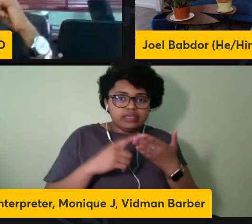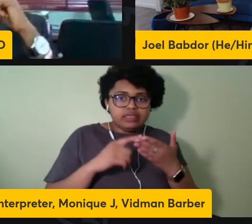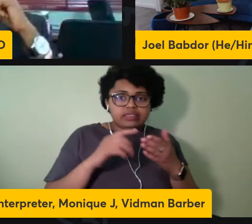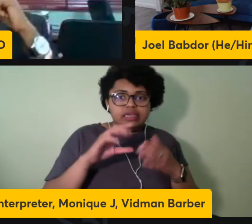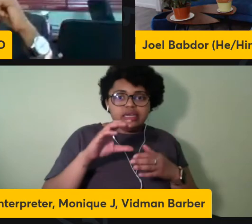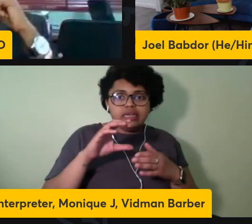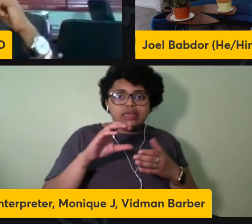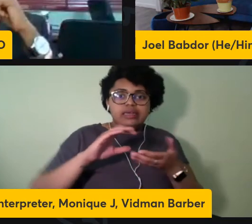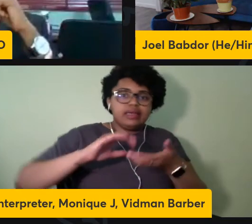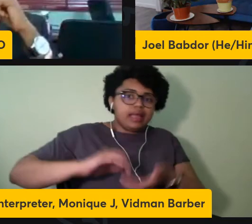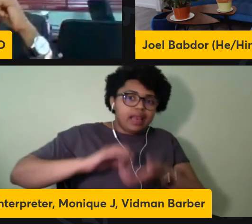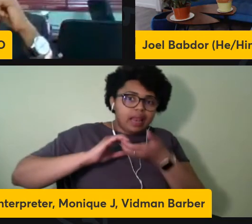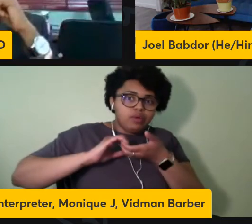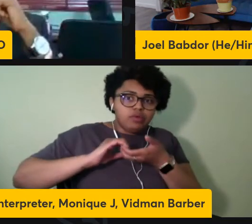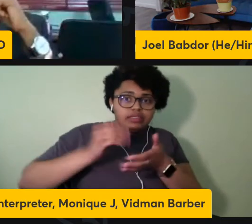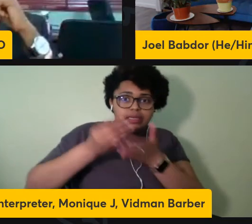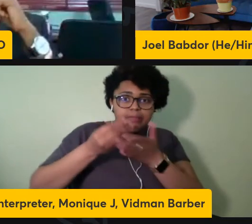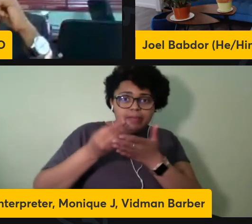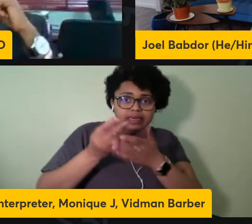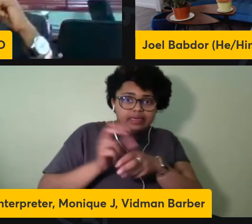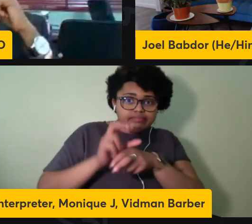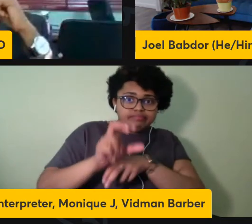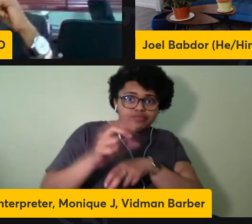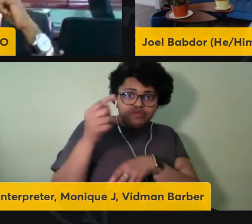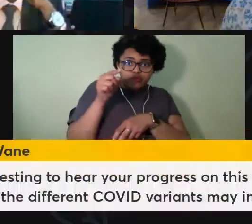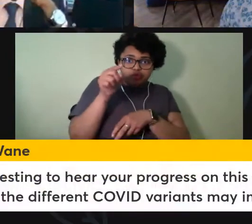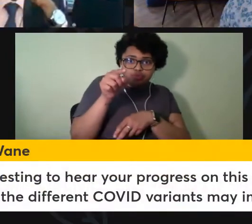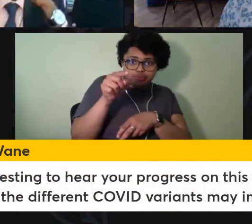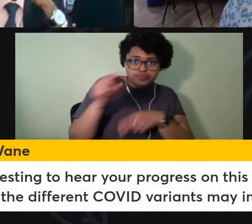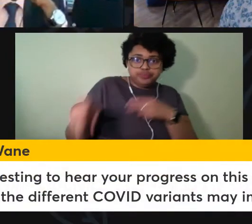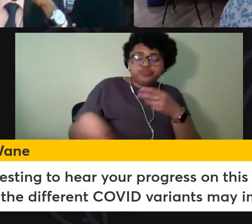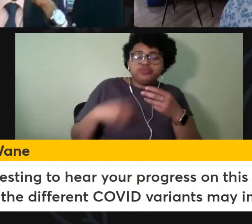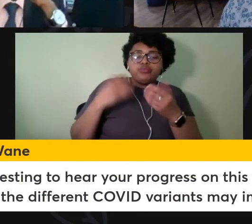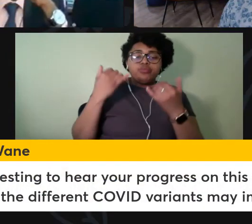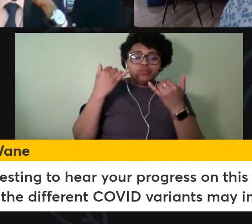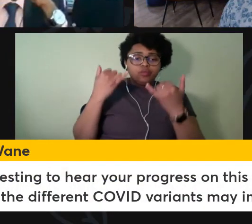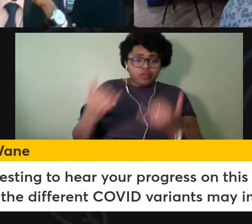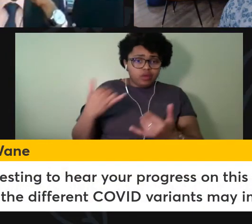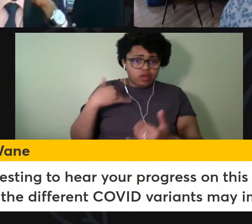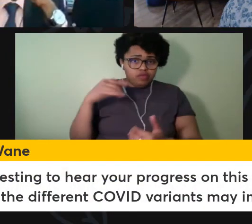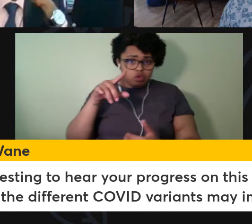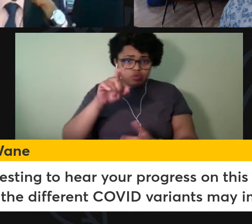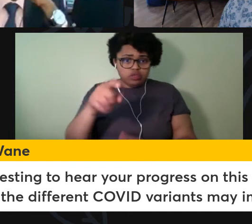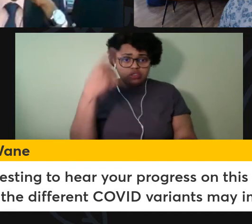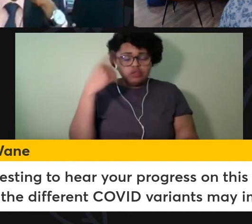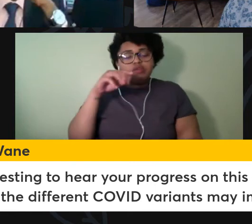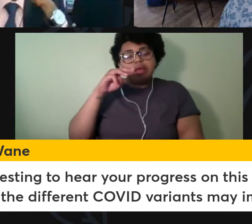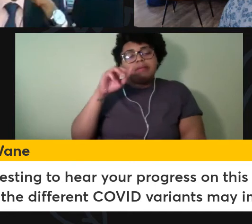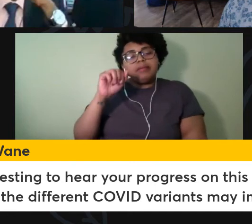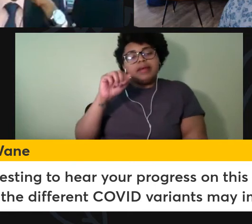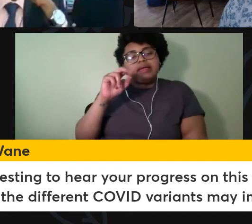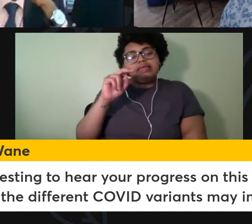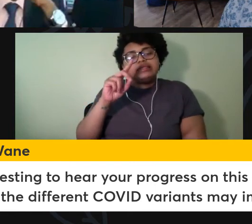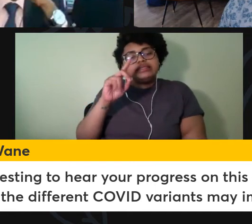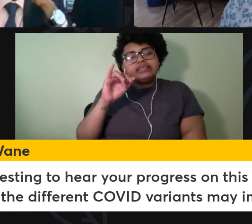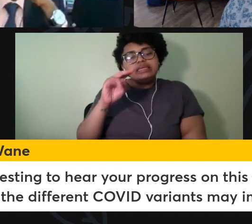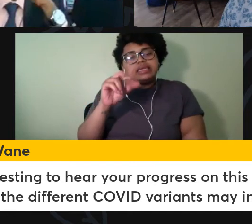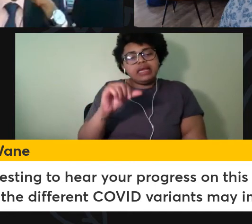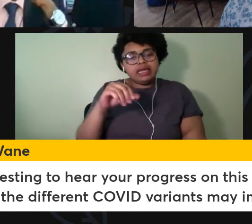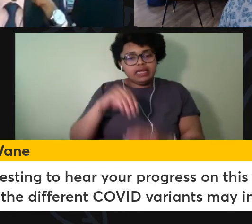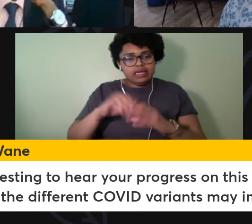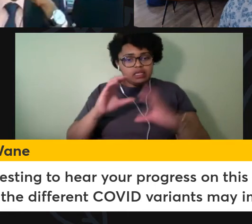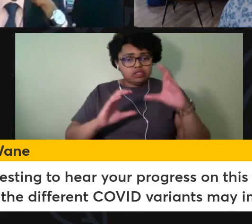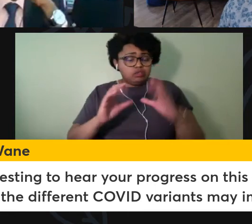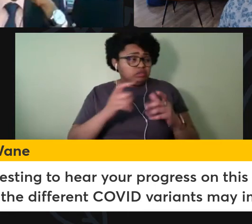you. Okay. I have a question from Medina in the chat. Very interesting to hear your progress on the